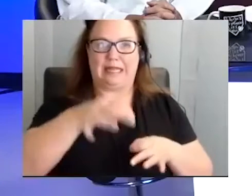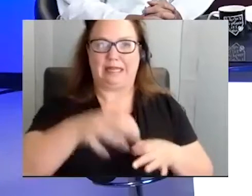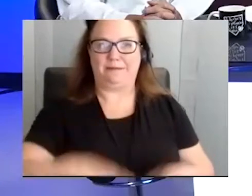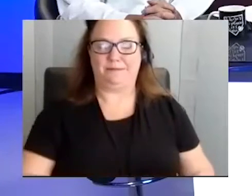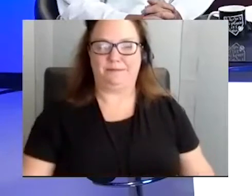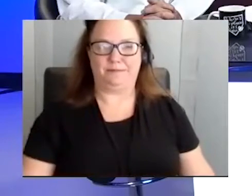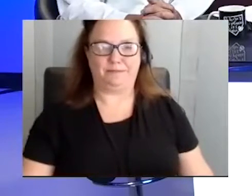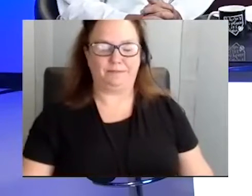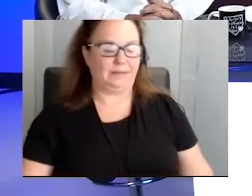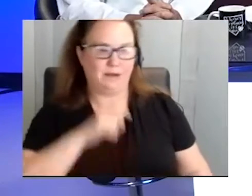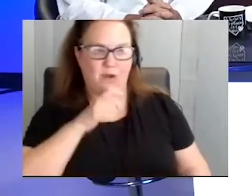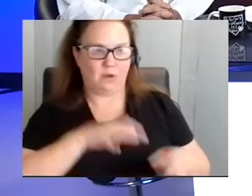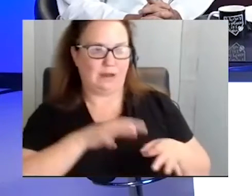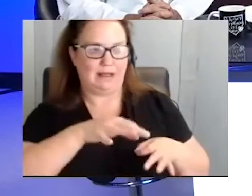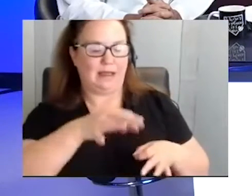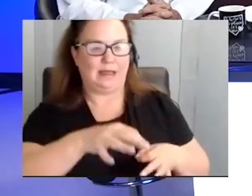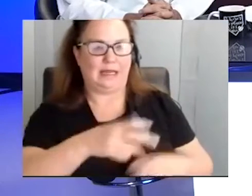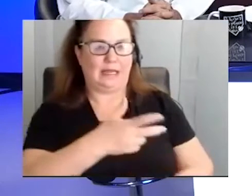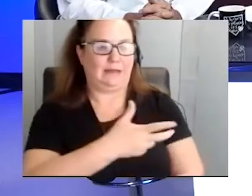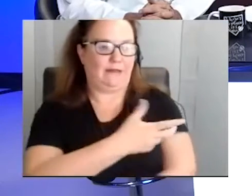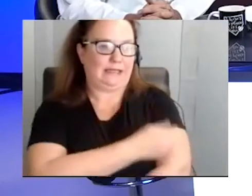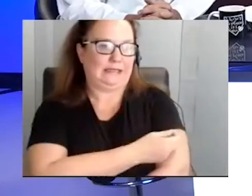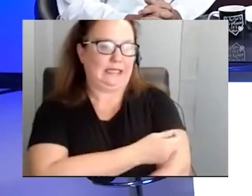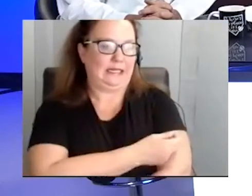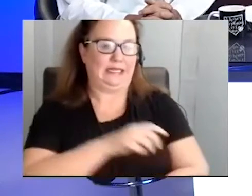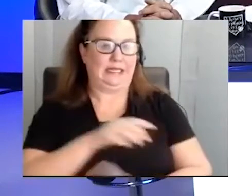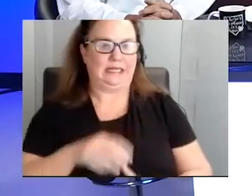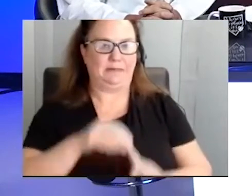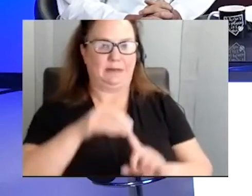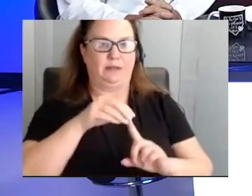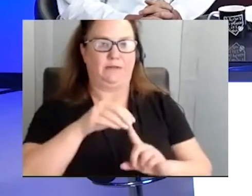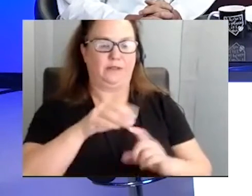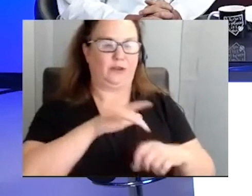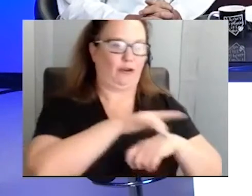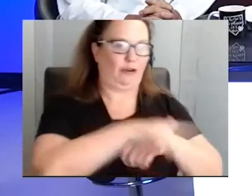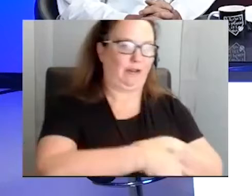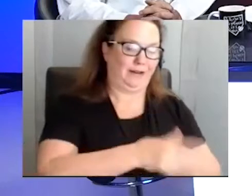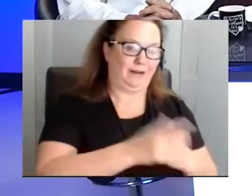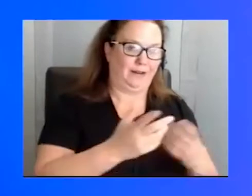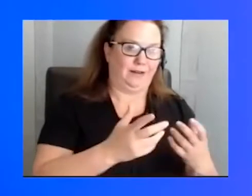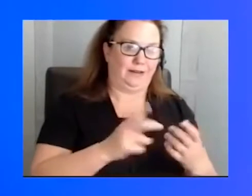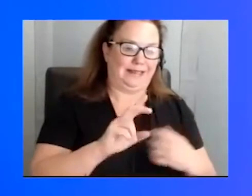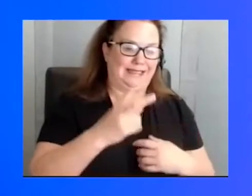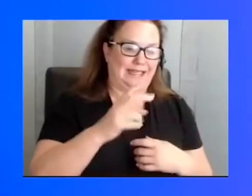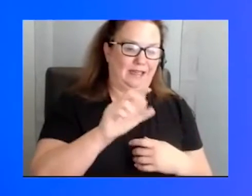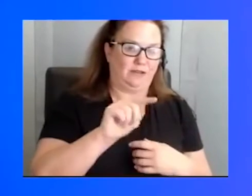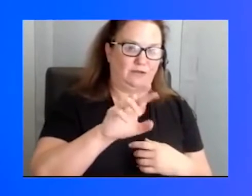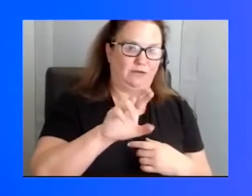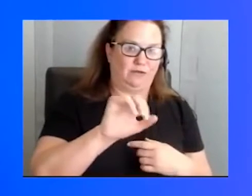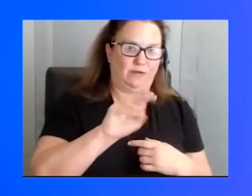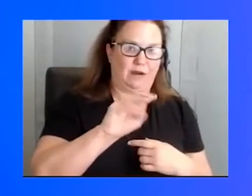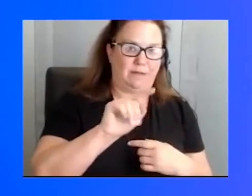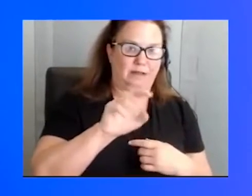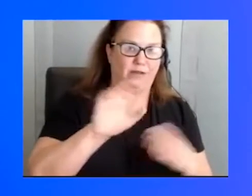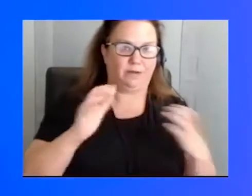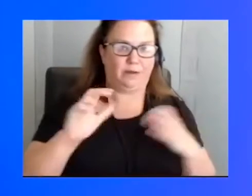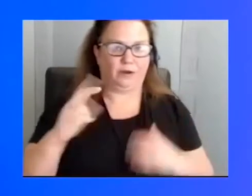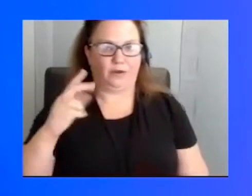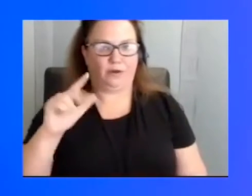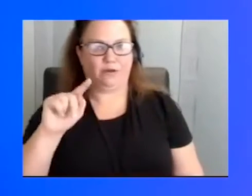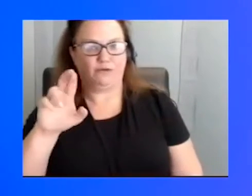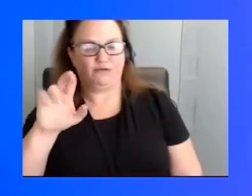don't delay, and when you can get it, especially if it's earlier, like in that second trimester as opposed to the third trimester,